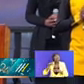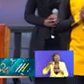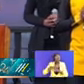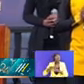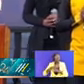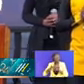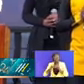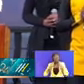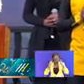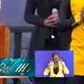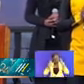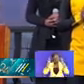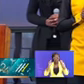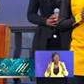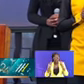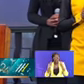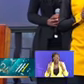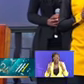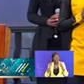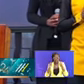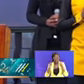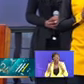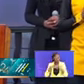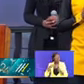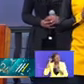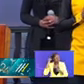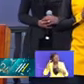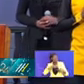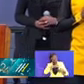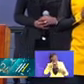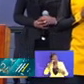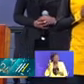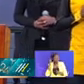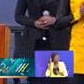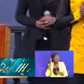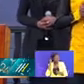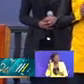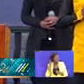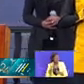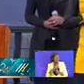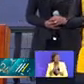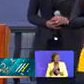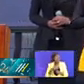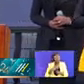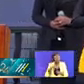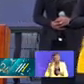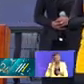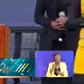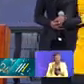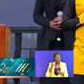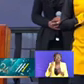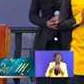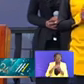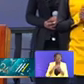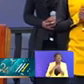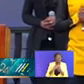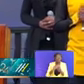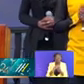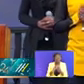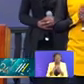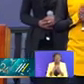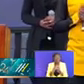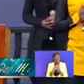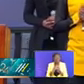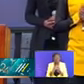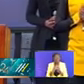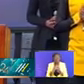process I want you to listen to me with spiritual ears and I know there was a genuine cause until